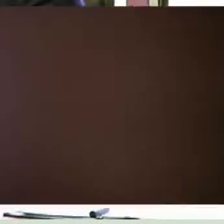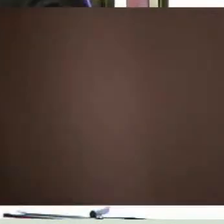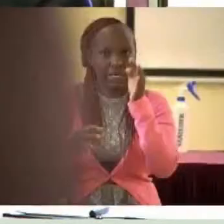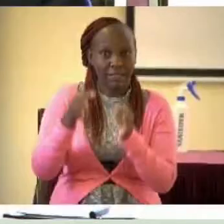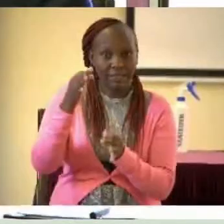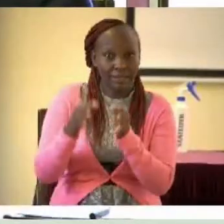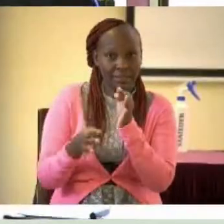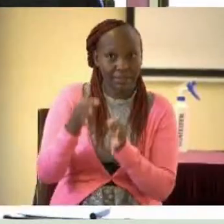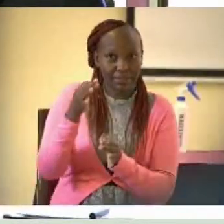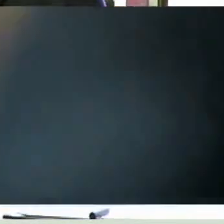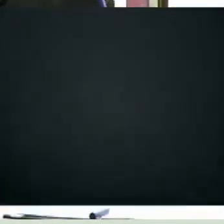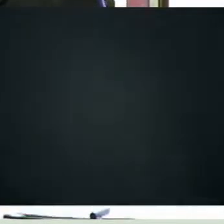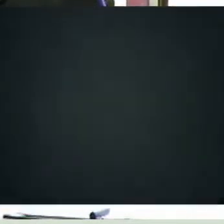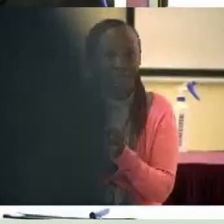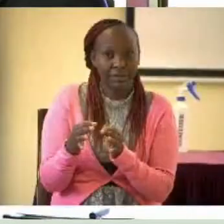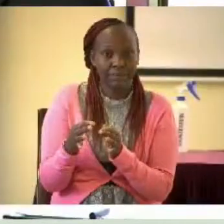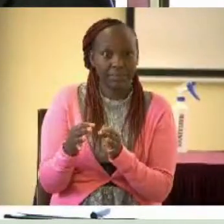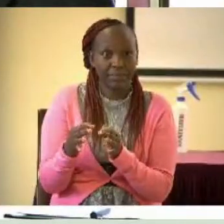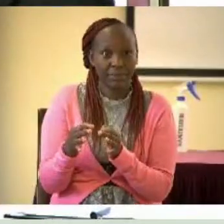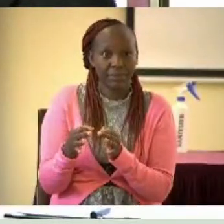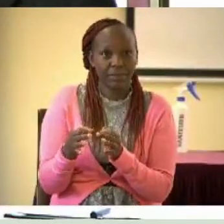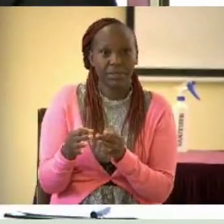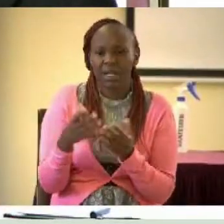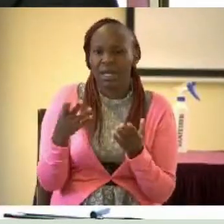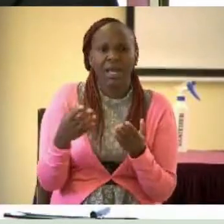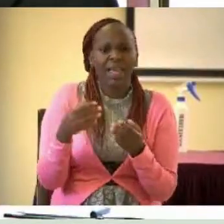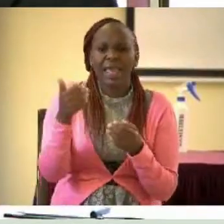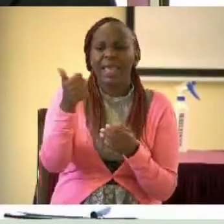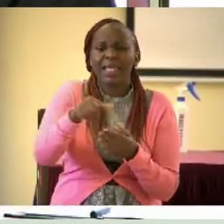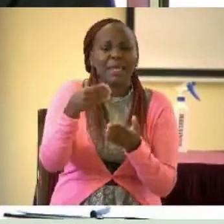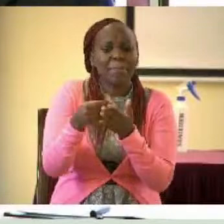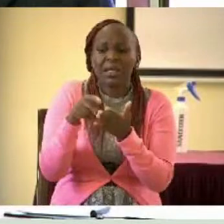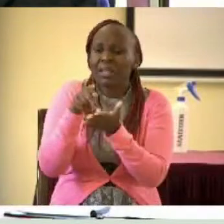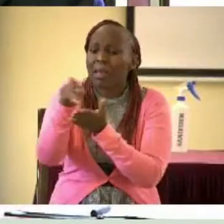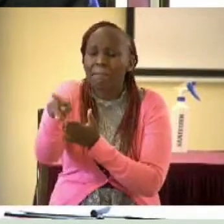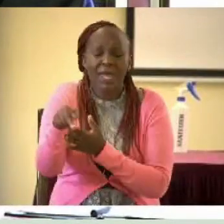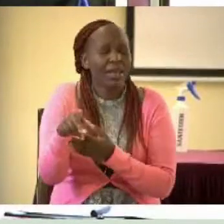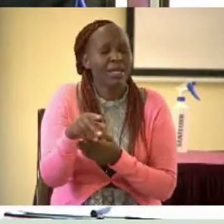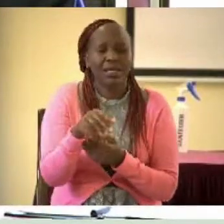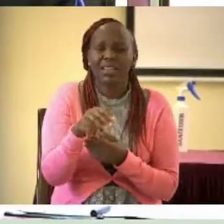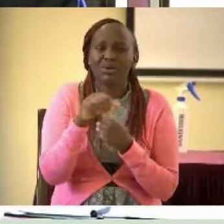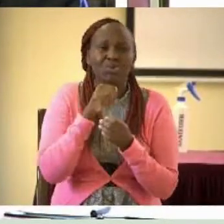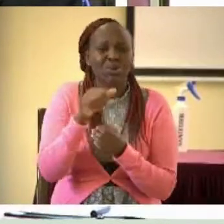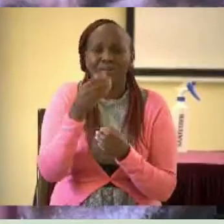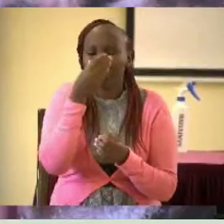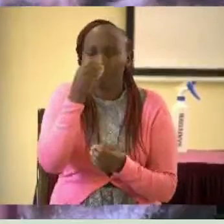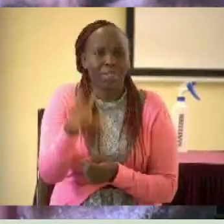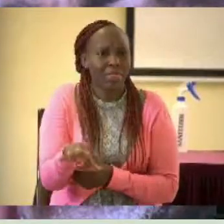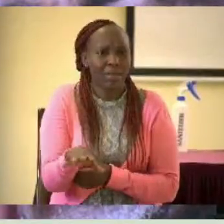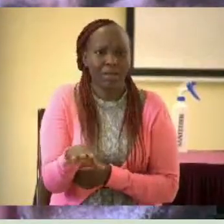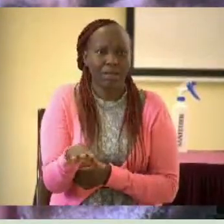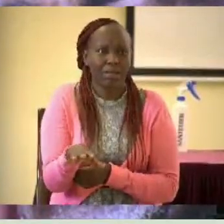justice. And it doesn't matter the amount of money that they are paying to get that justice.